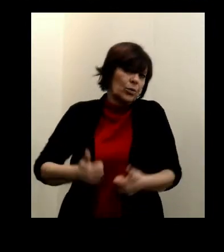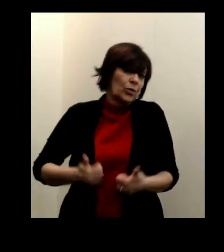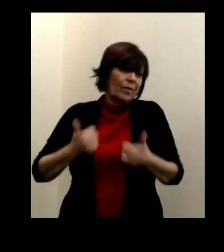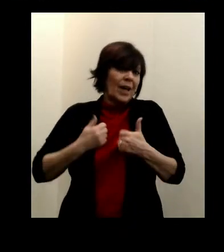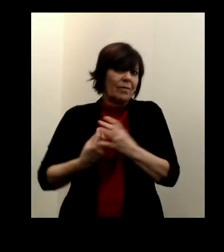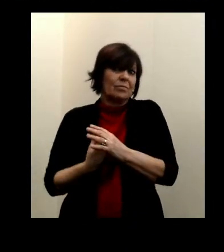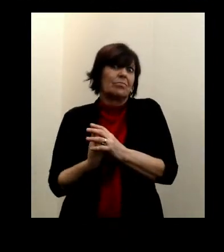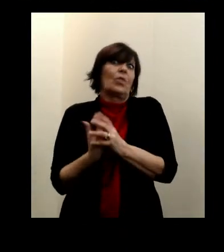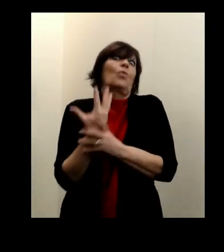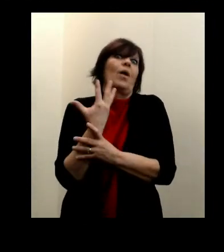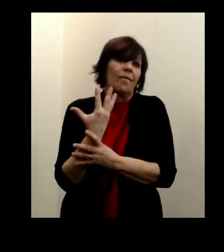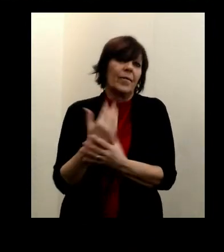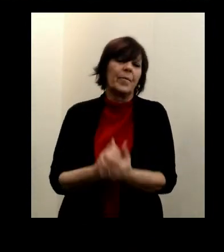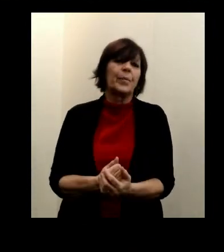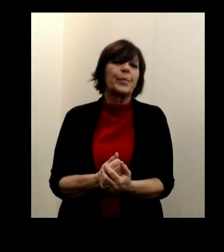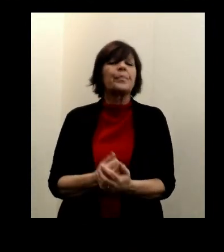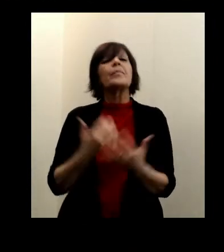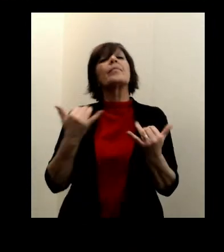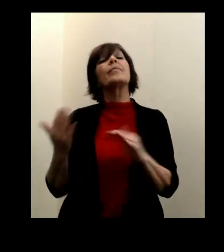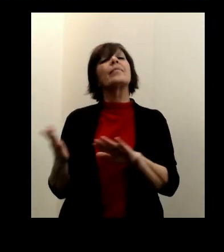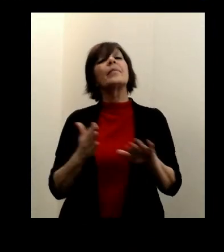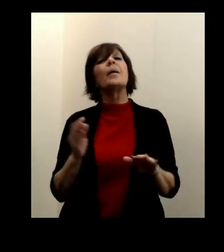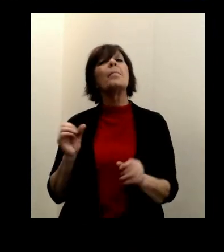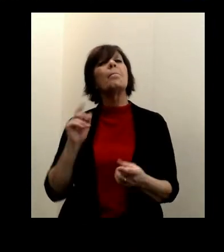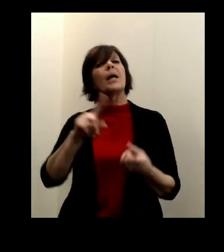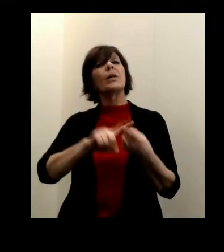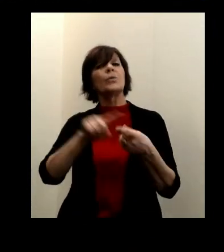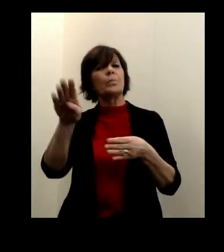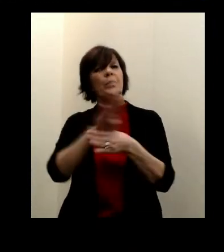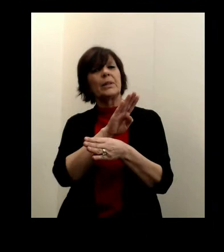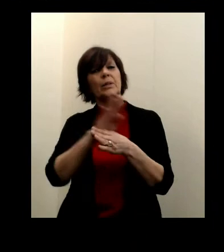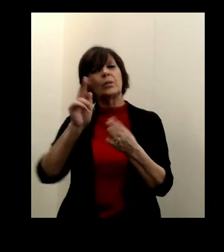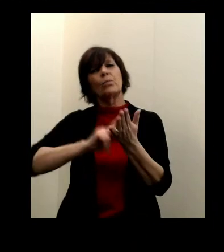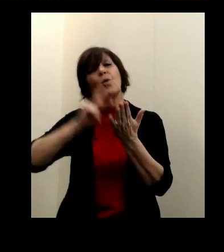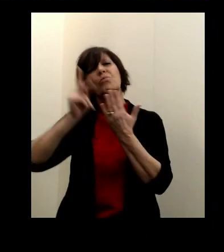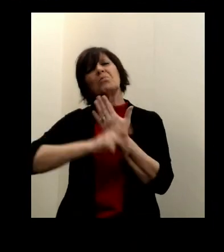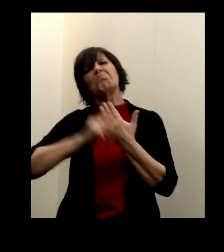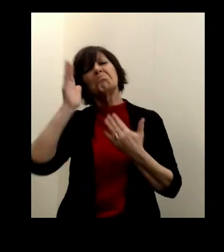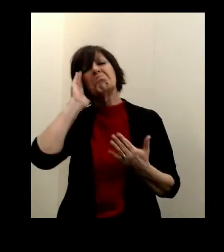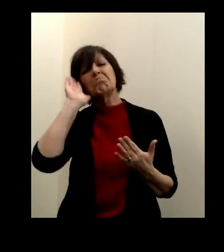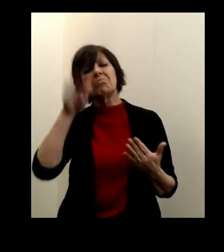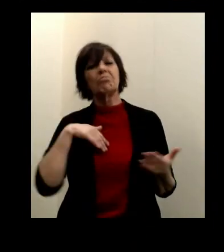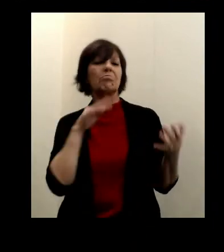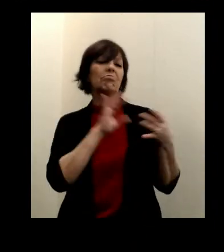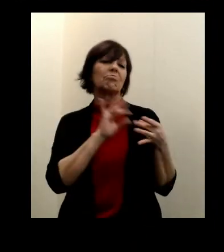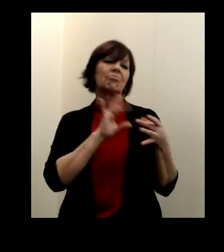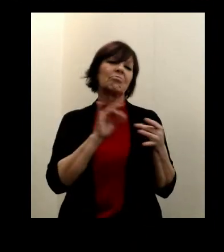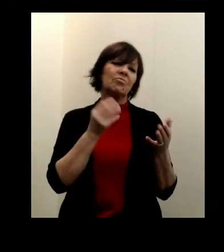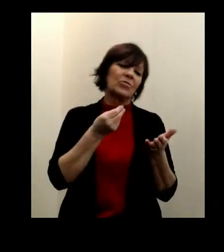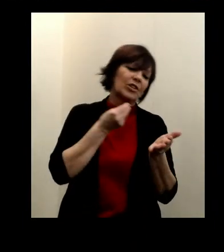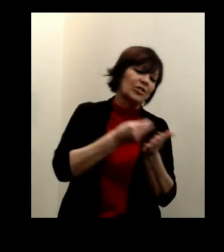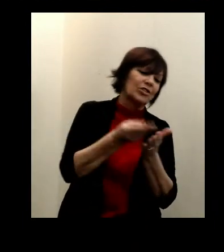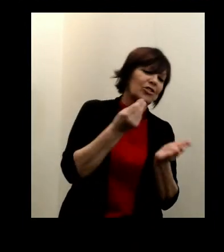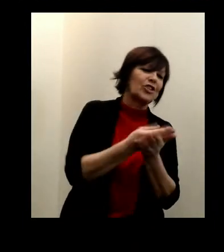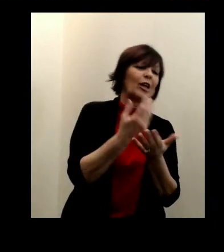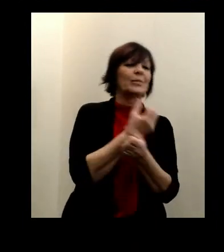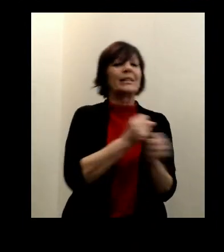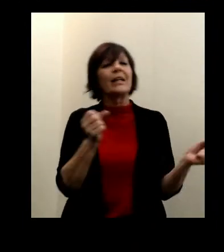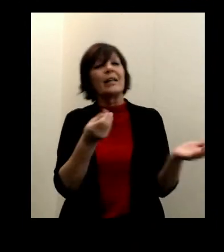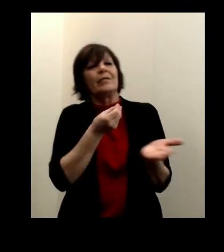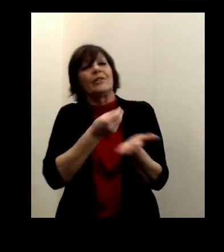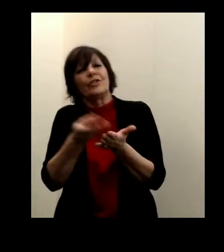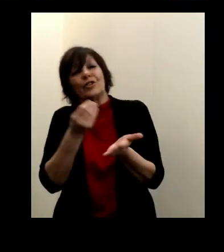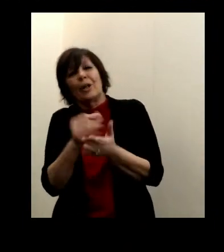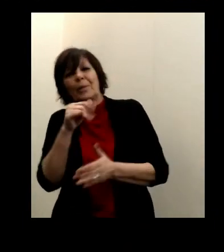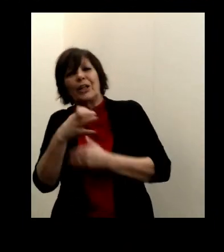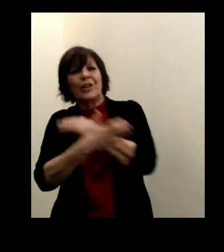thrive. And then on the Back to Business program, we've been talking all about it for some time now, to shop smart, shop safe, shop Erie County, keep